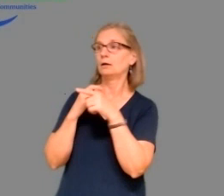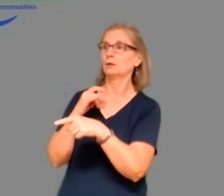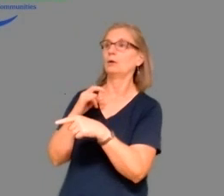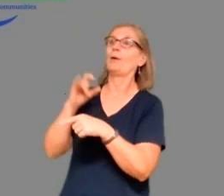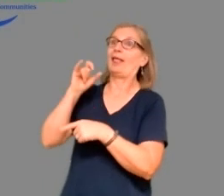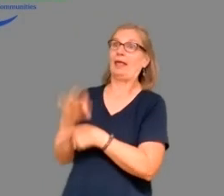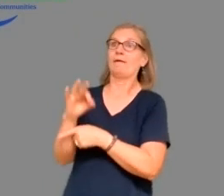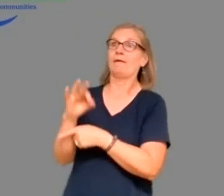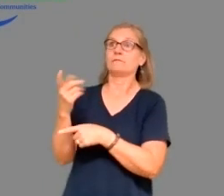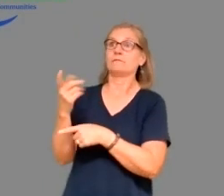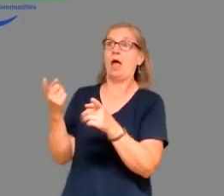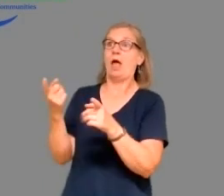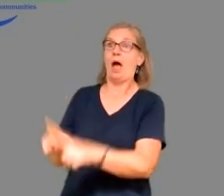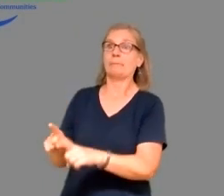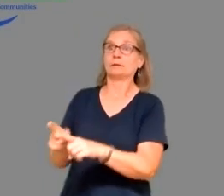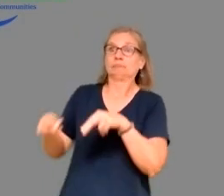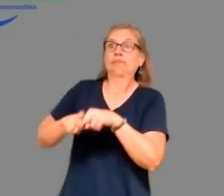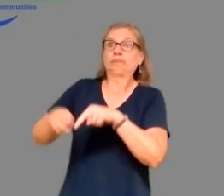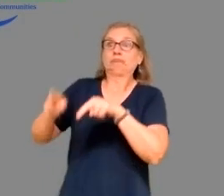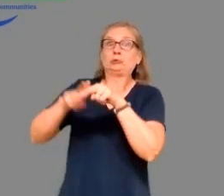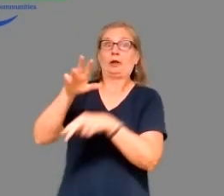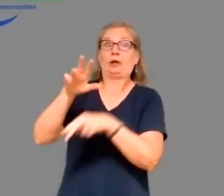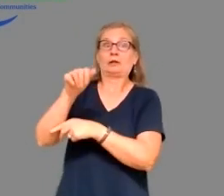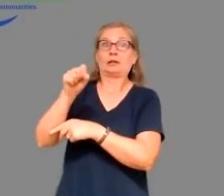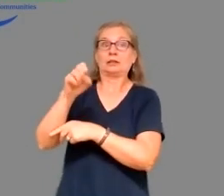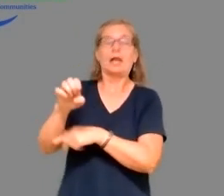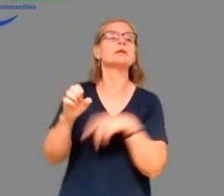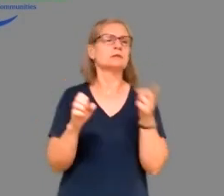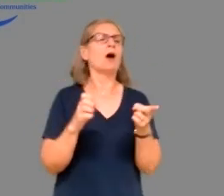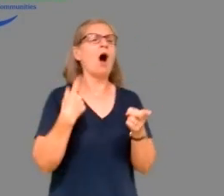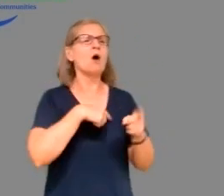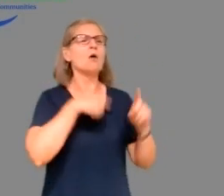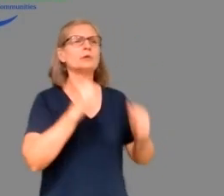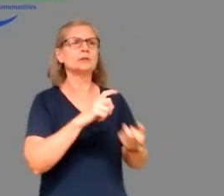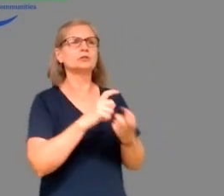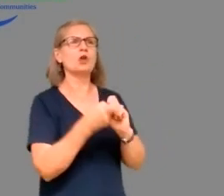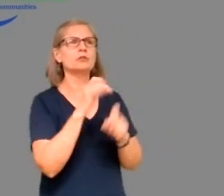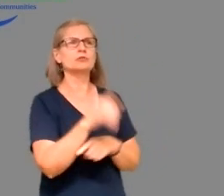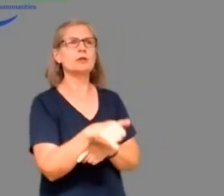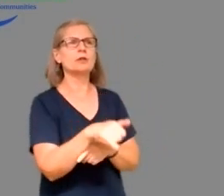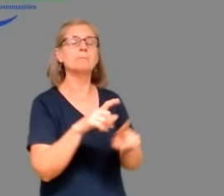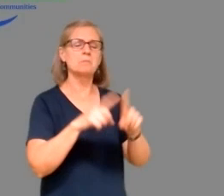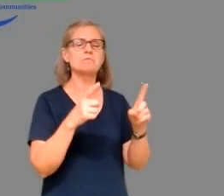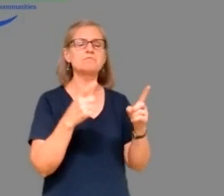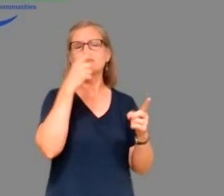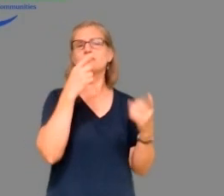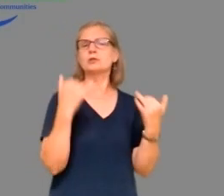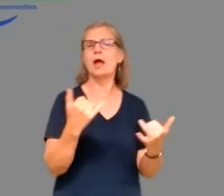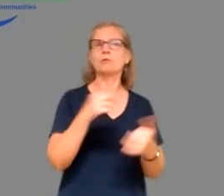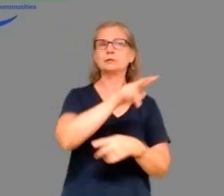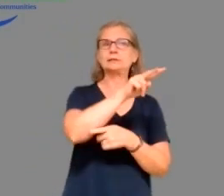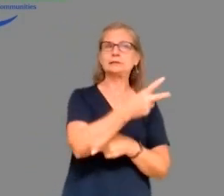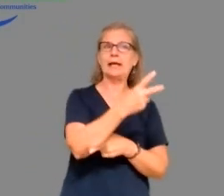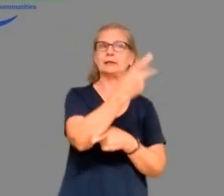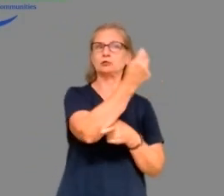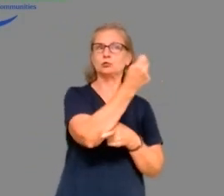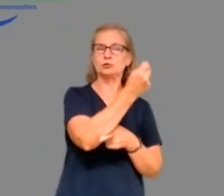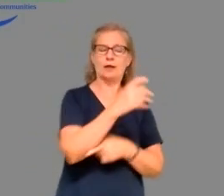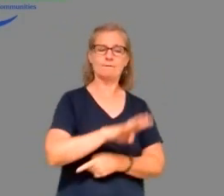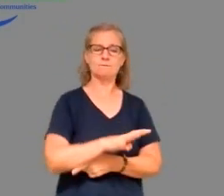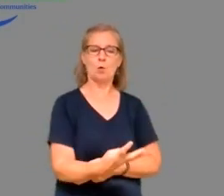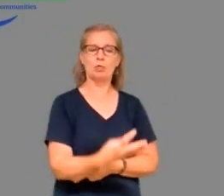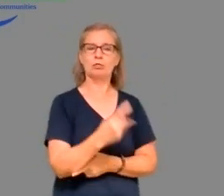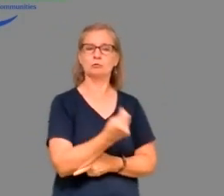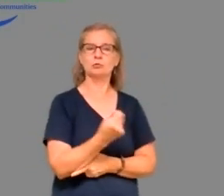then we can pick them back up as needed. But I think second and fourth Tuesday work. So that would be June 9th